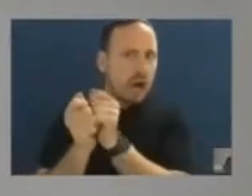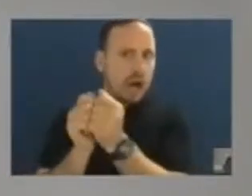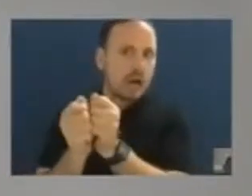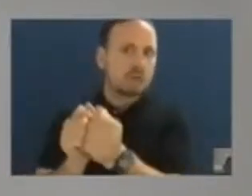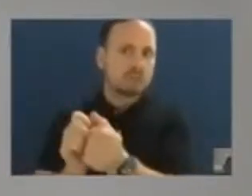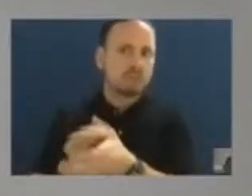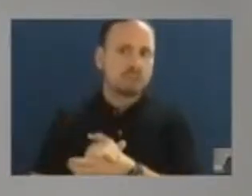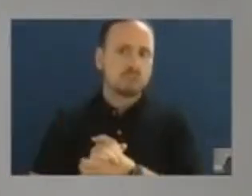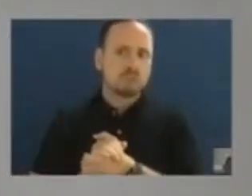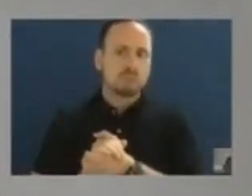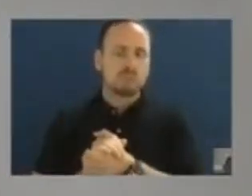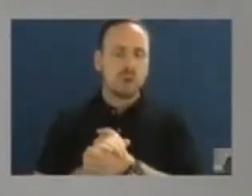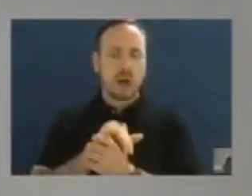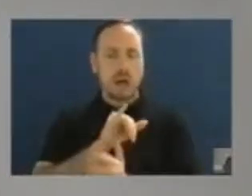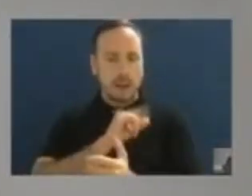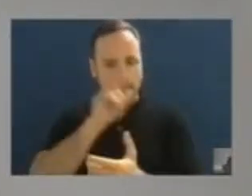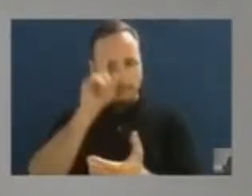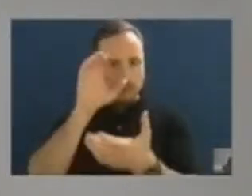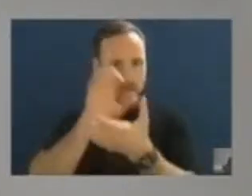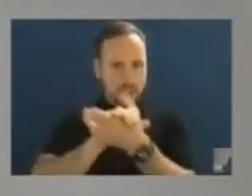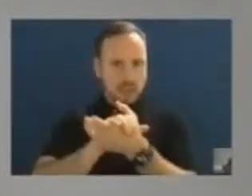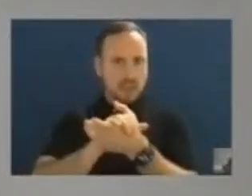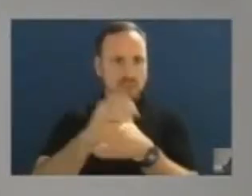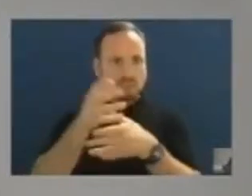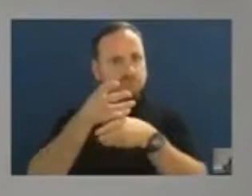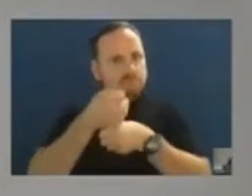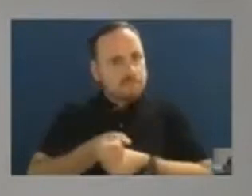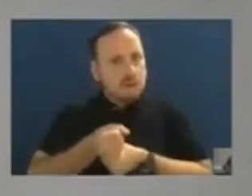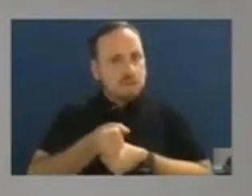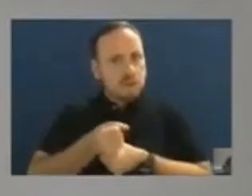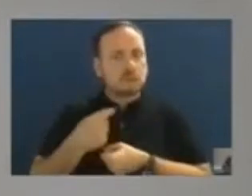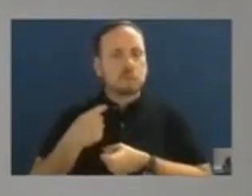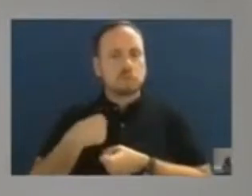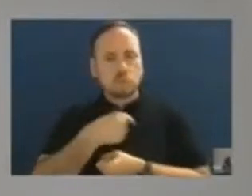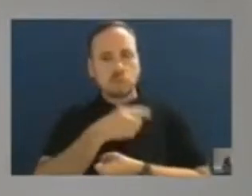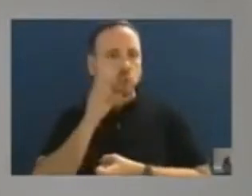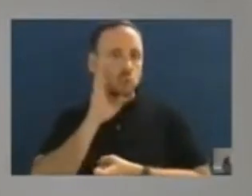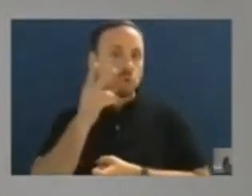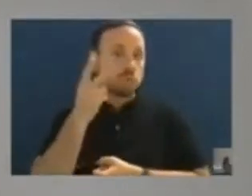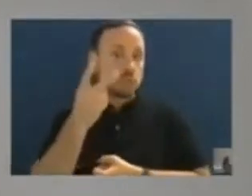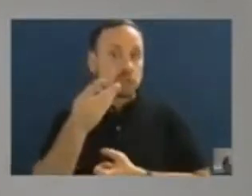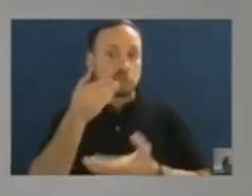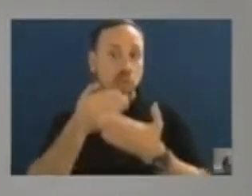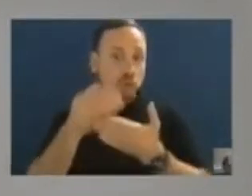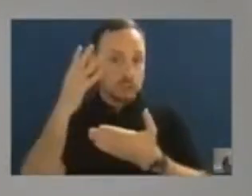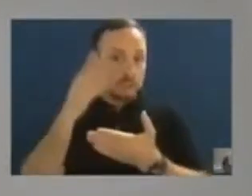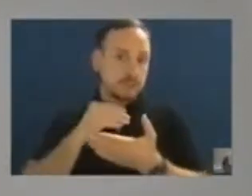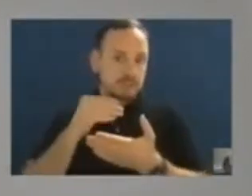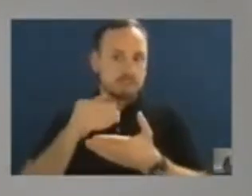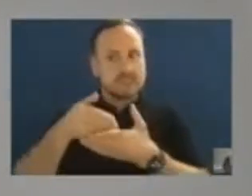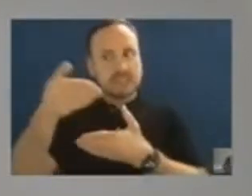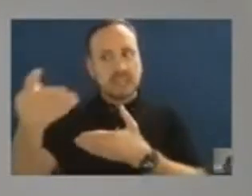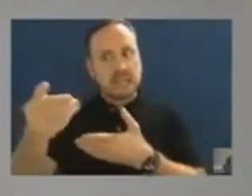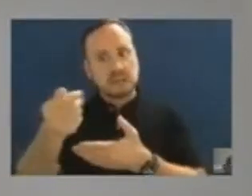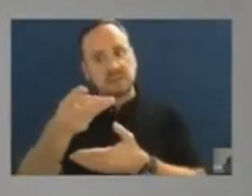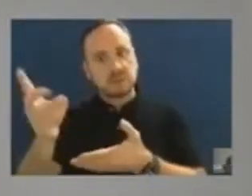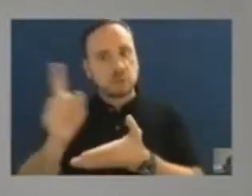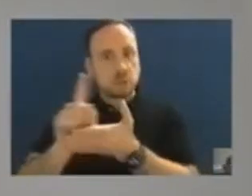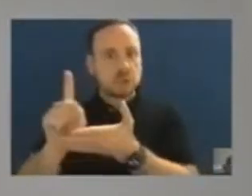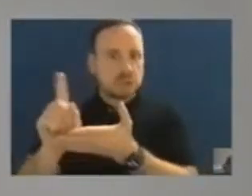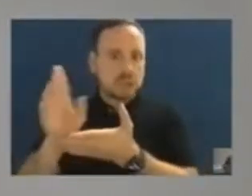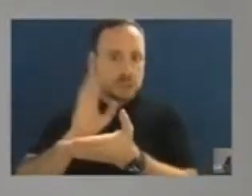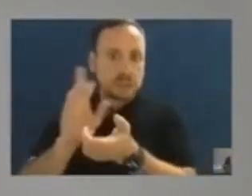we can see, a change in this experience in the next few weeks. Thank you very much. And Very welcome. again, I thank you